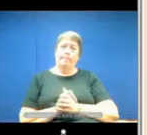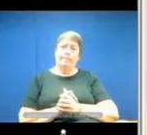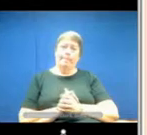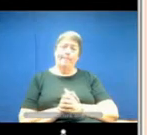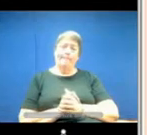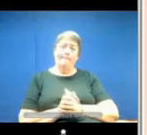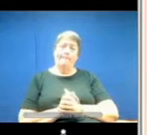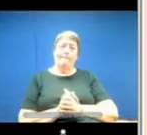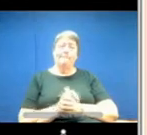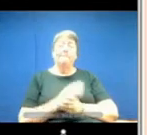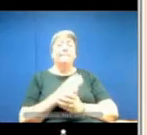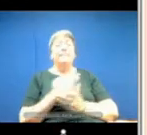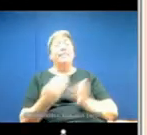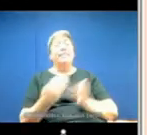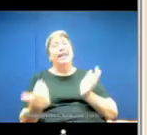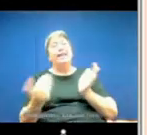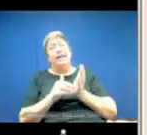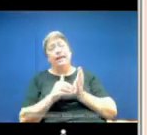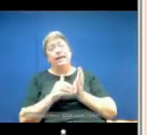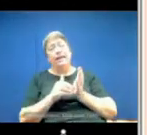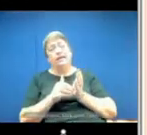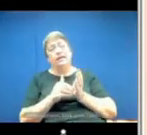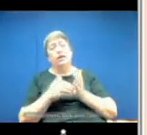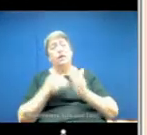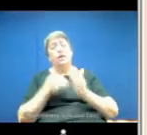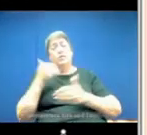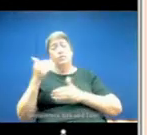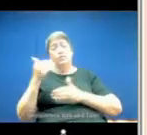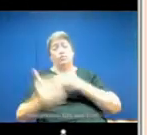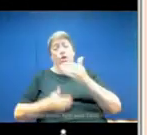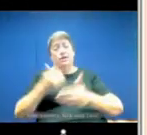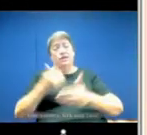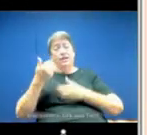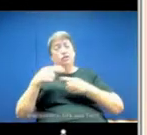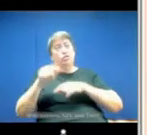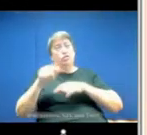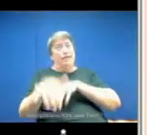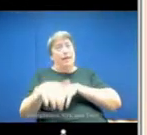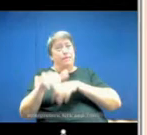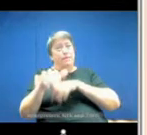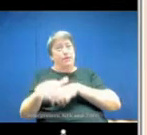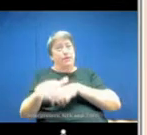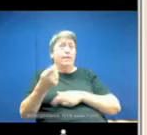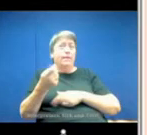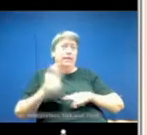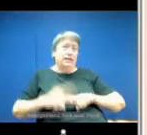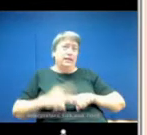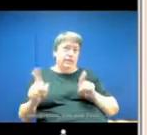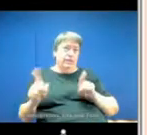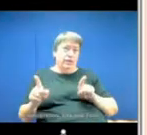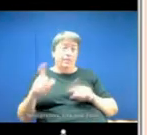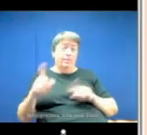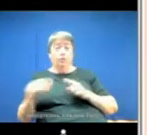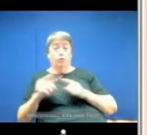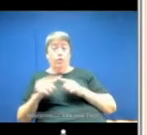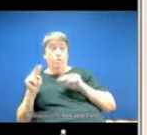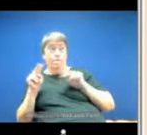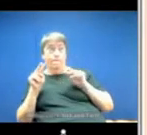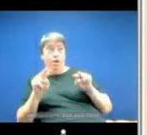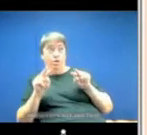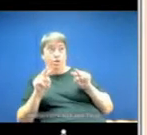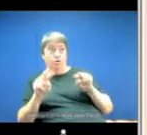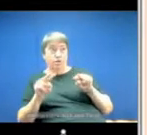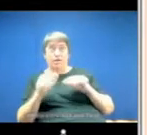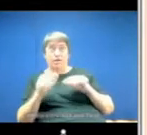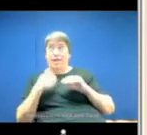And again, the process at a deposition is a little bit different because it's not, when you're monitoring, there's no judge there to